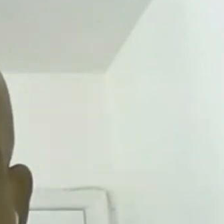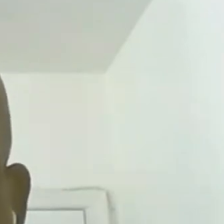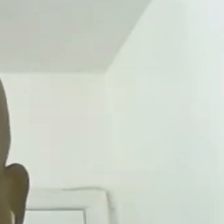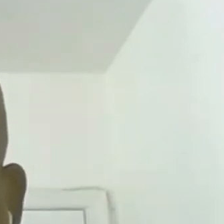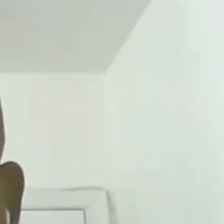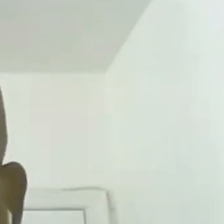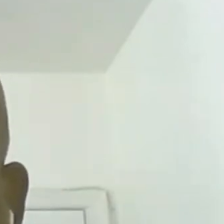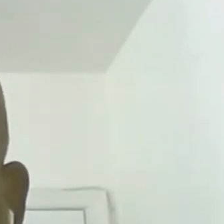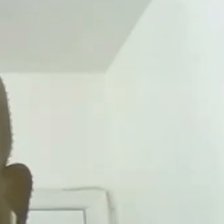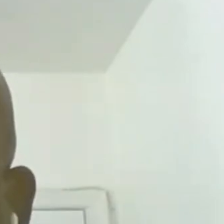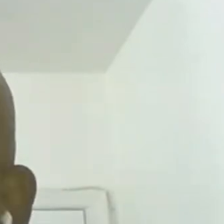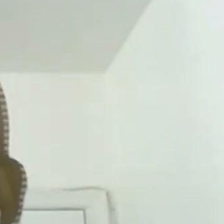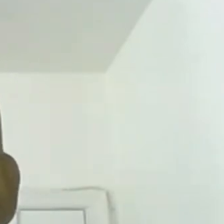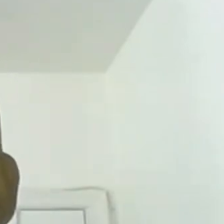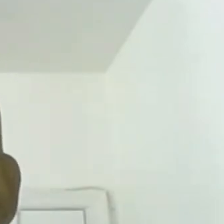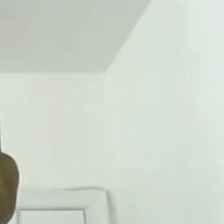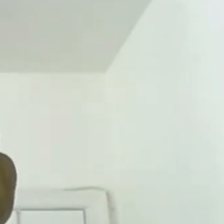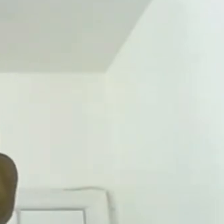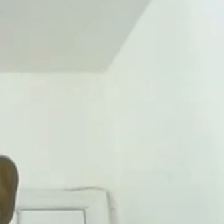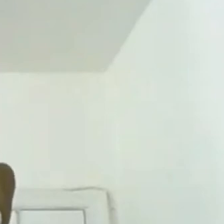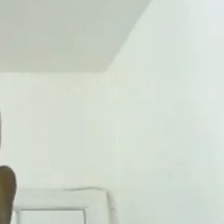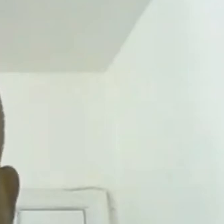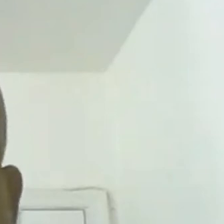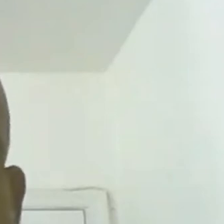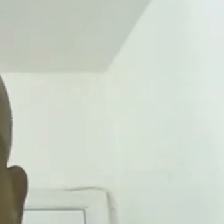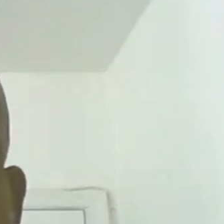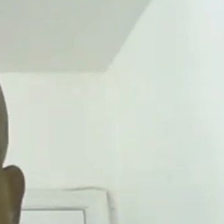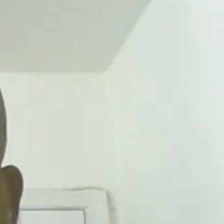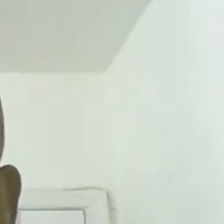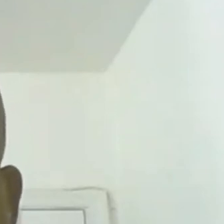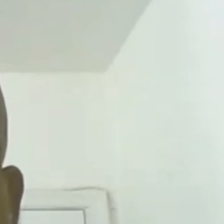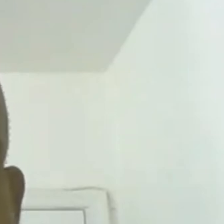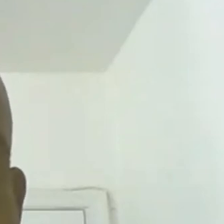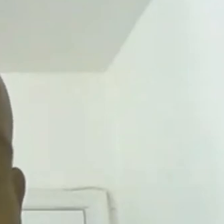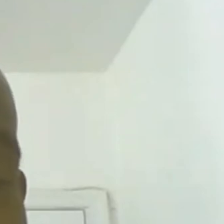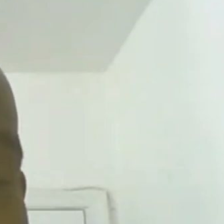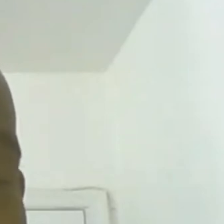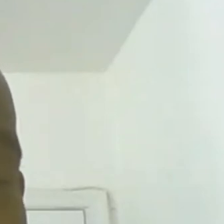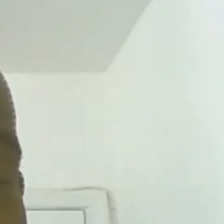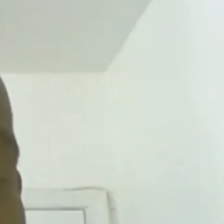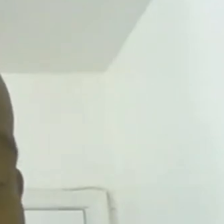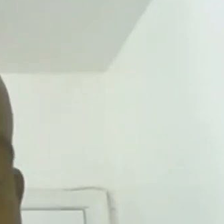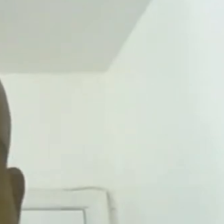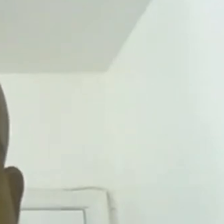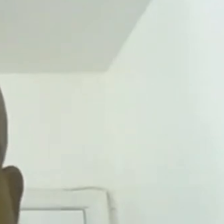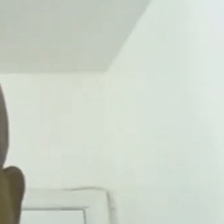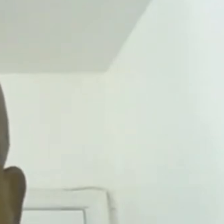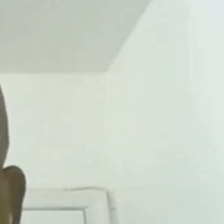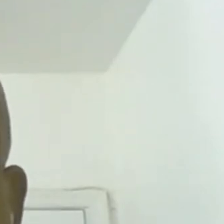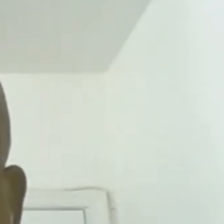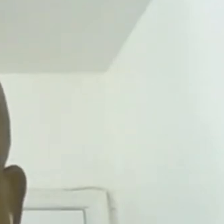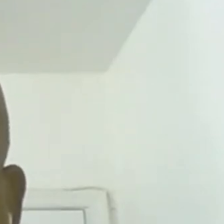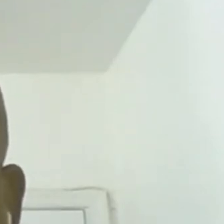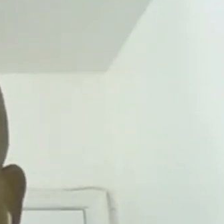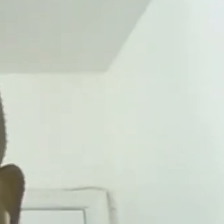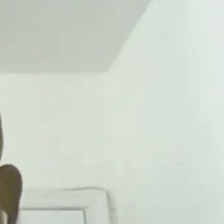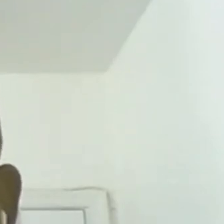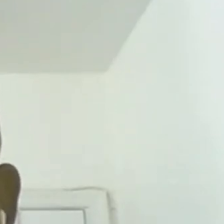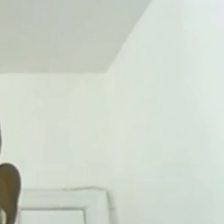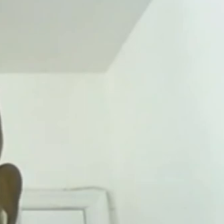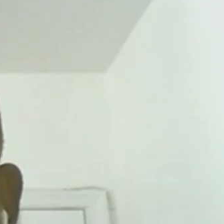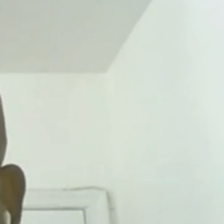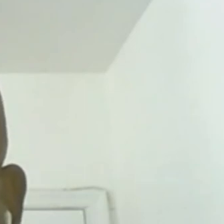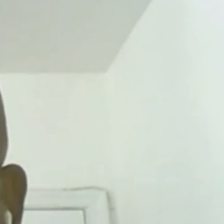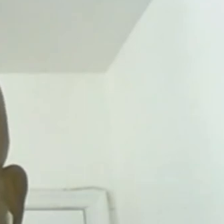their participation on such a lovely day in June to allow us to have this meeting of the Finance Committee